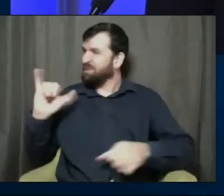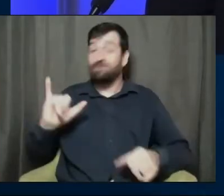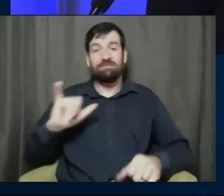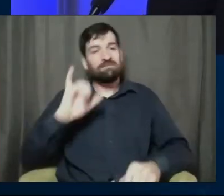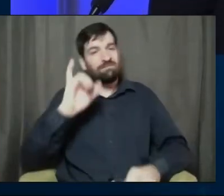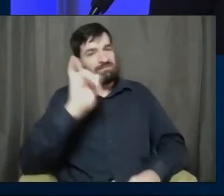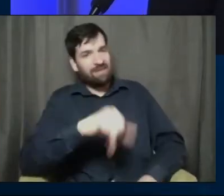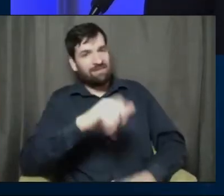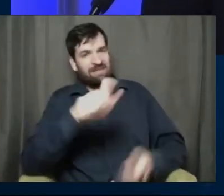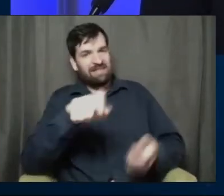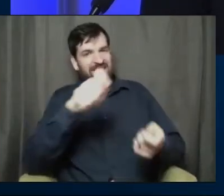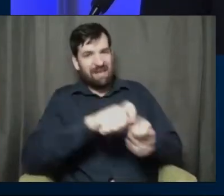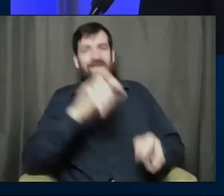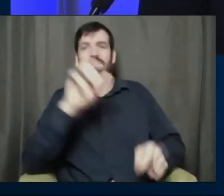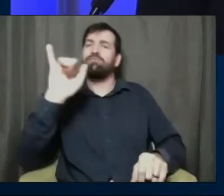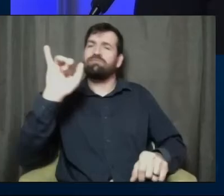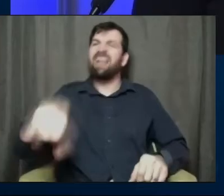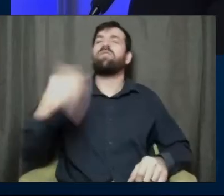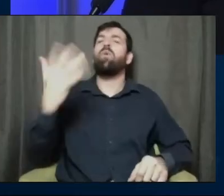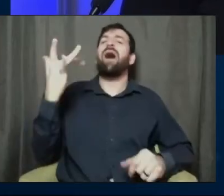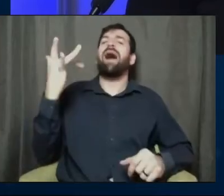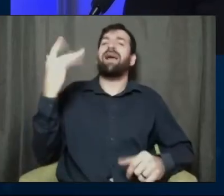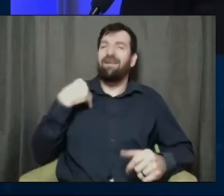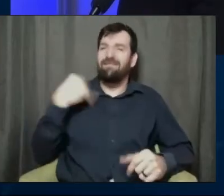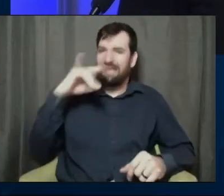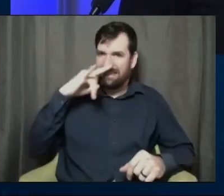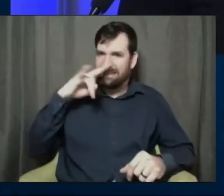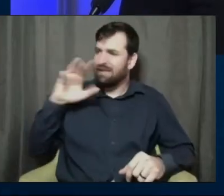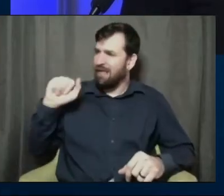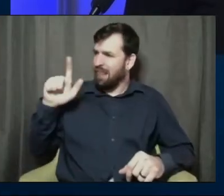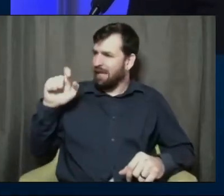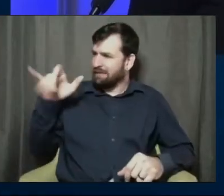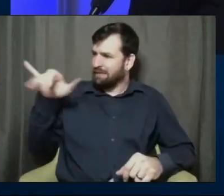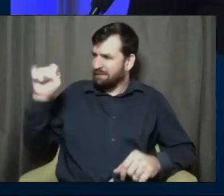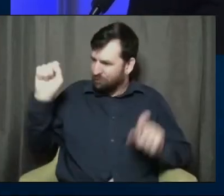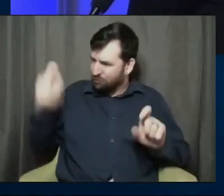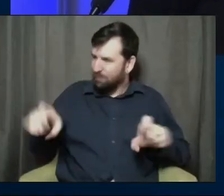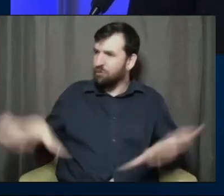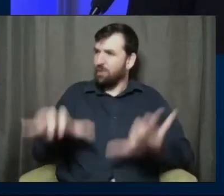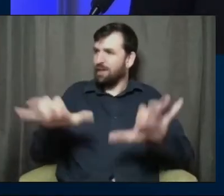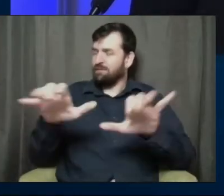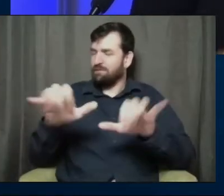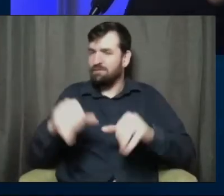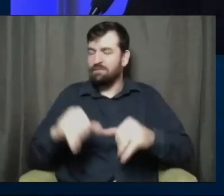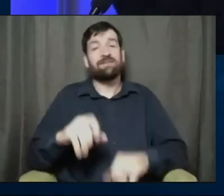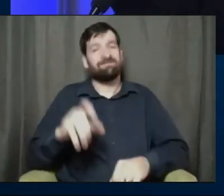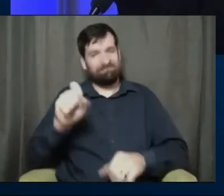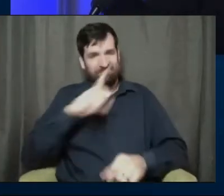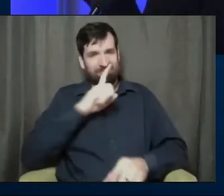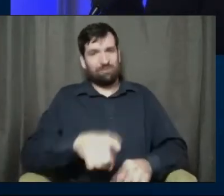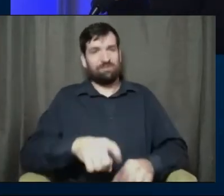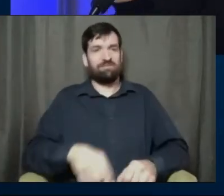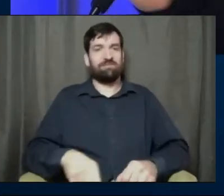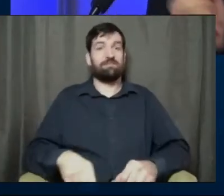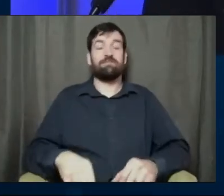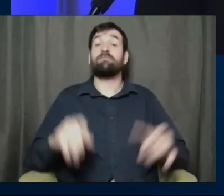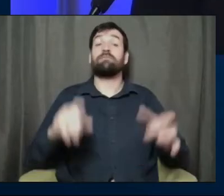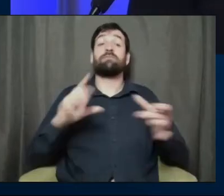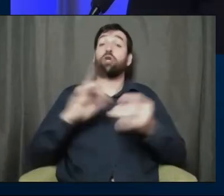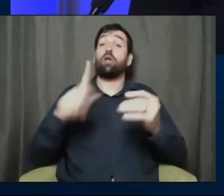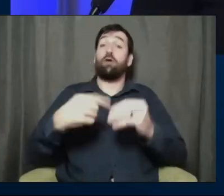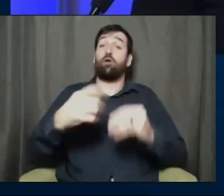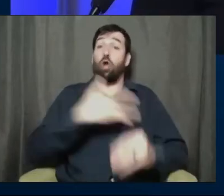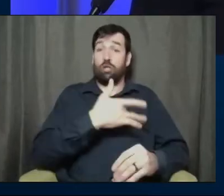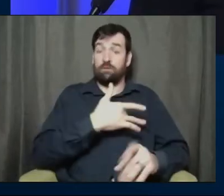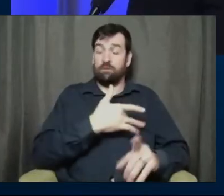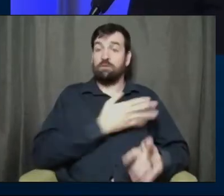This is what we have kids. You've got a teenager, Alexis. That's what he should be home doing today. That's true. That's true. It's very true. Okay. So speaking of heart, all things heart, it's coming your